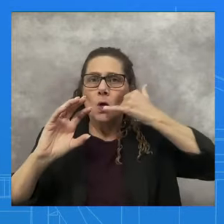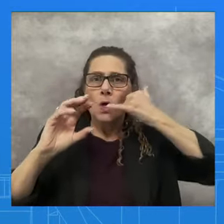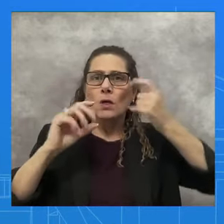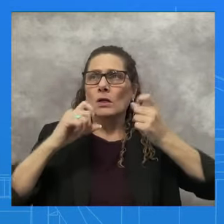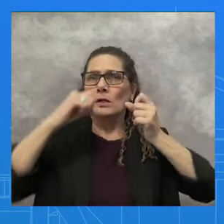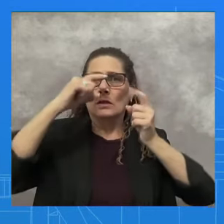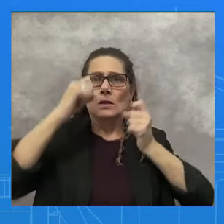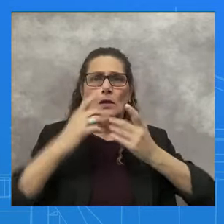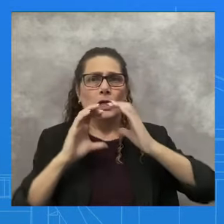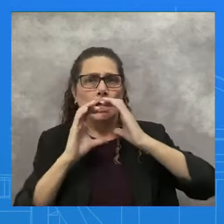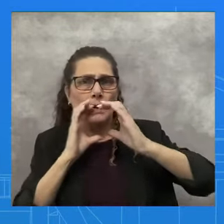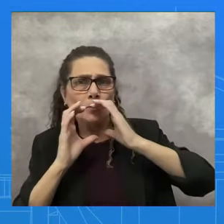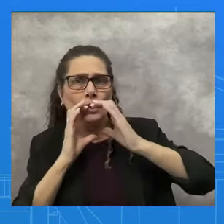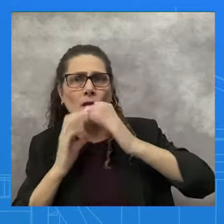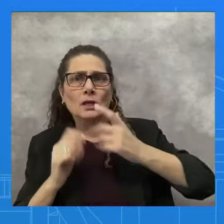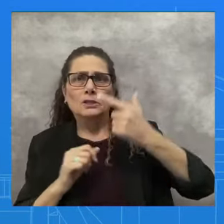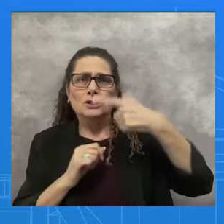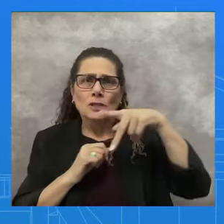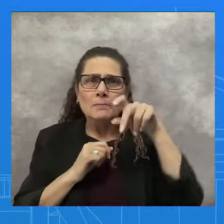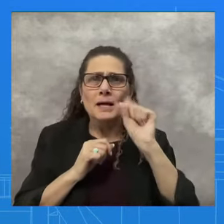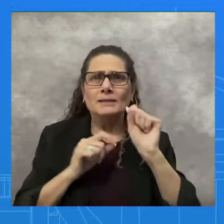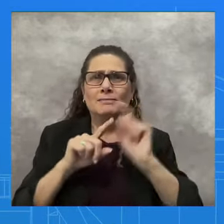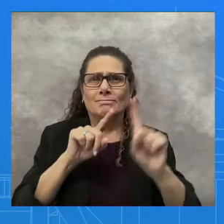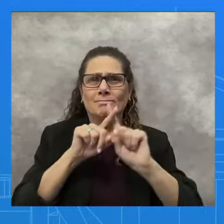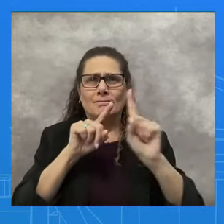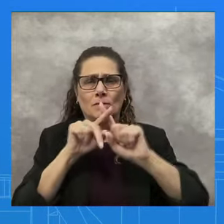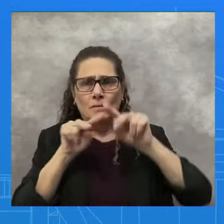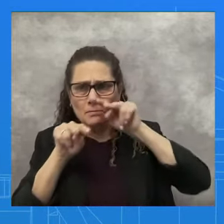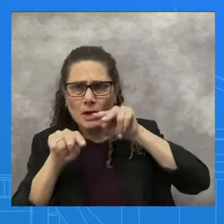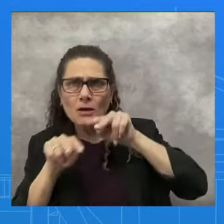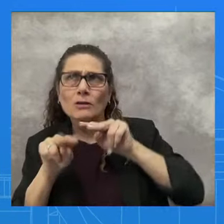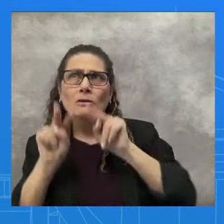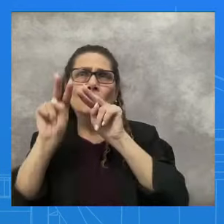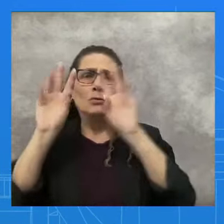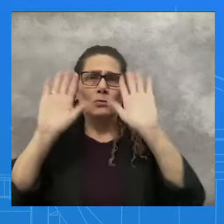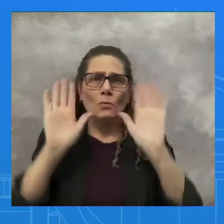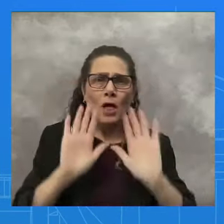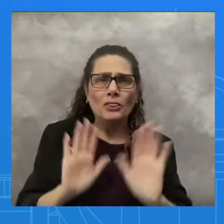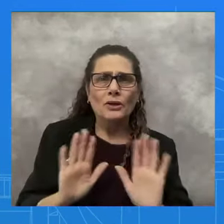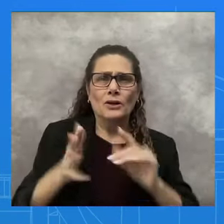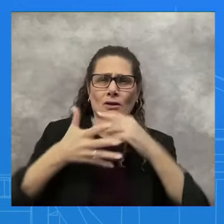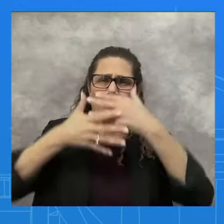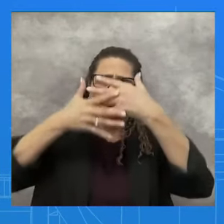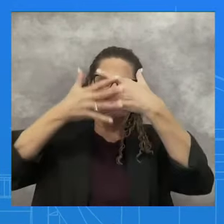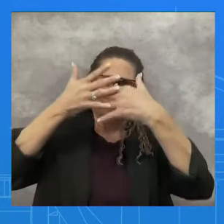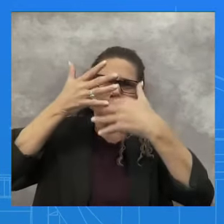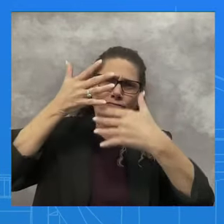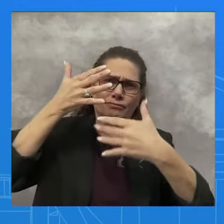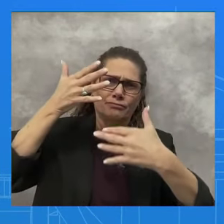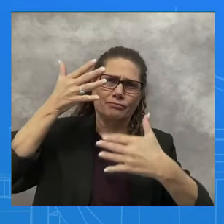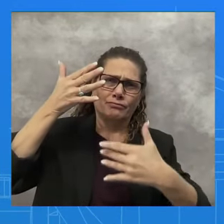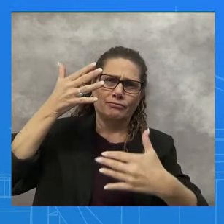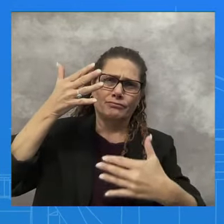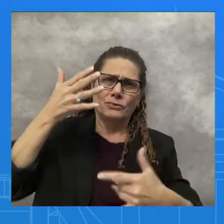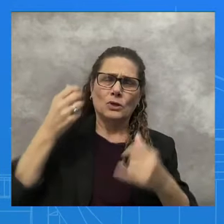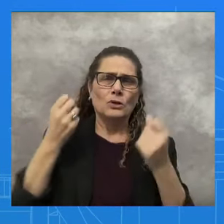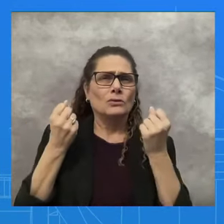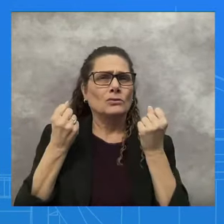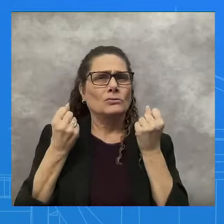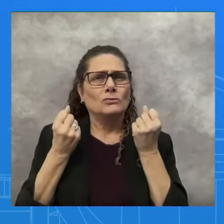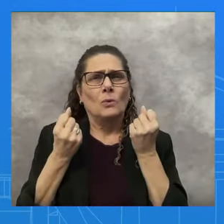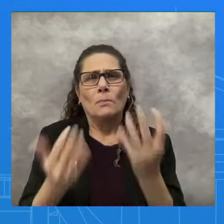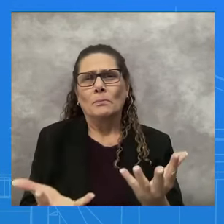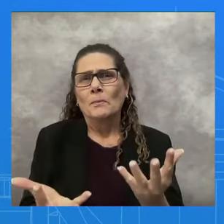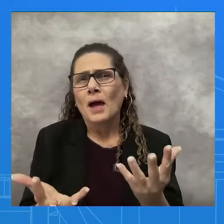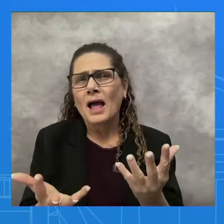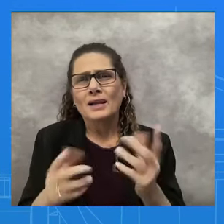What's the U.S.'s concern? Meteorological concerns, financial, commercial concerns. There's a lot of things the satellites do for the whole population of